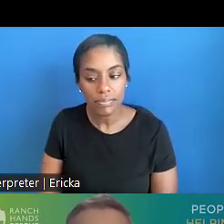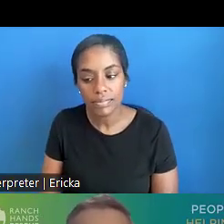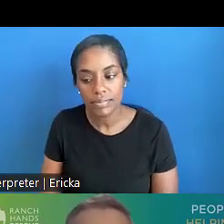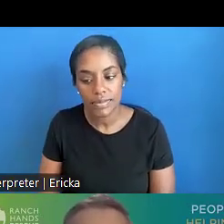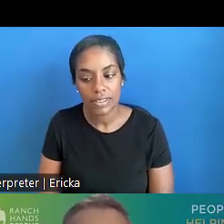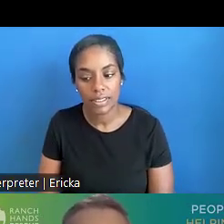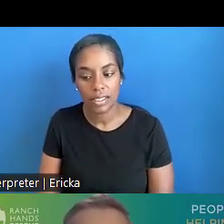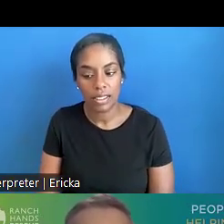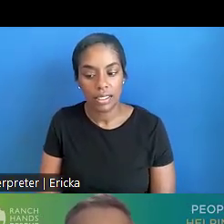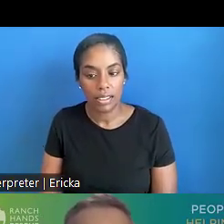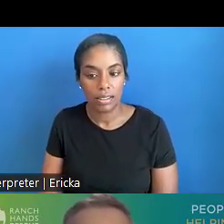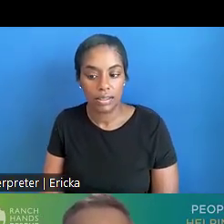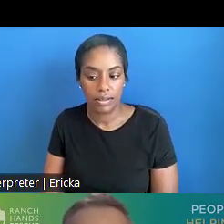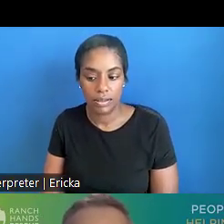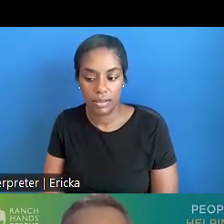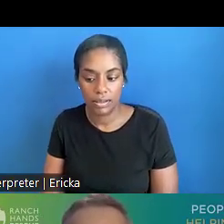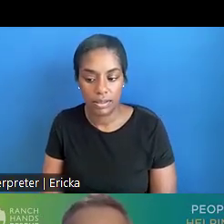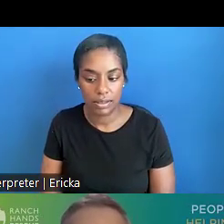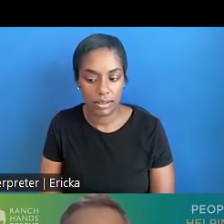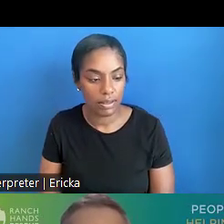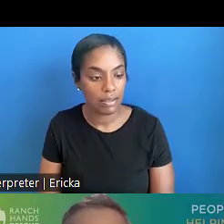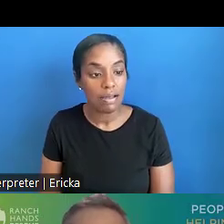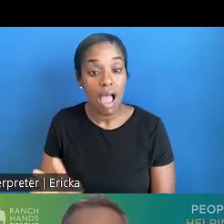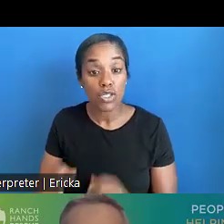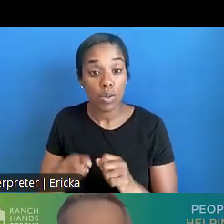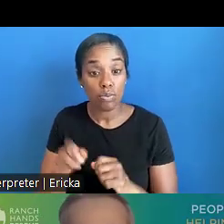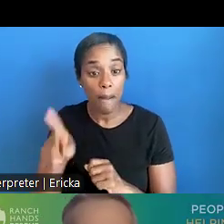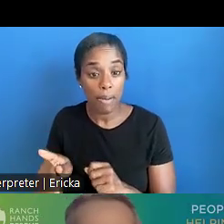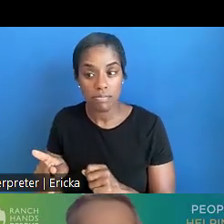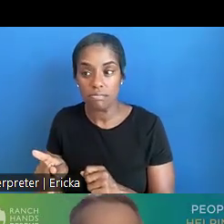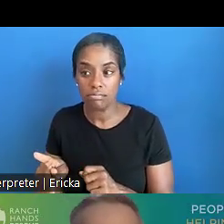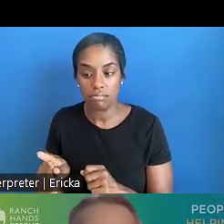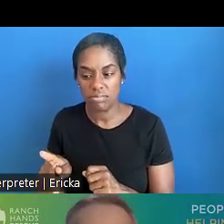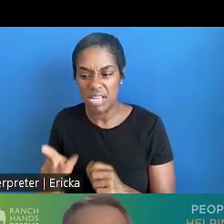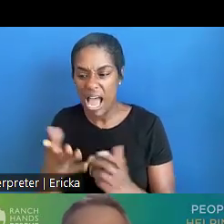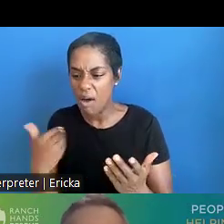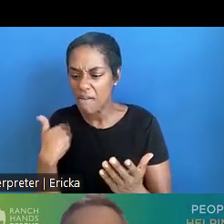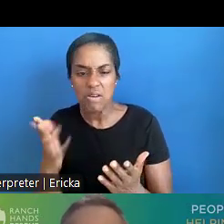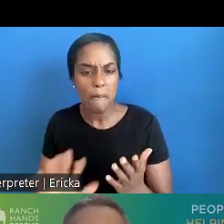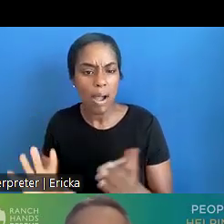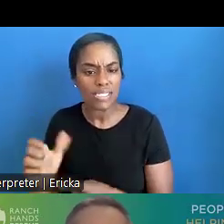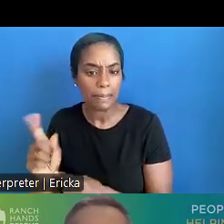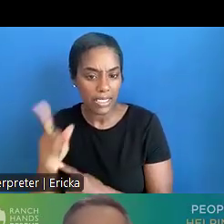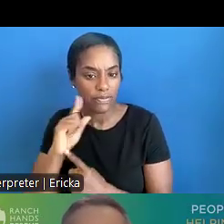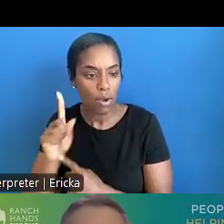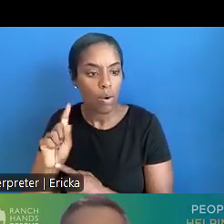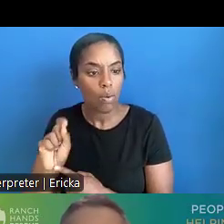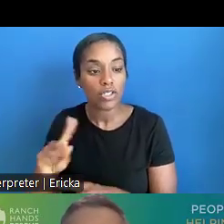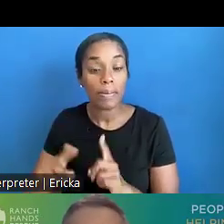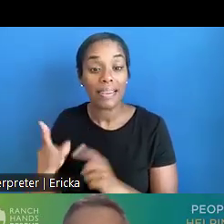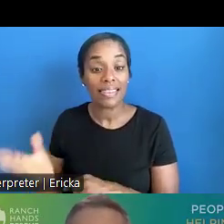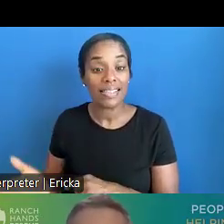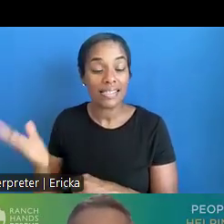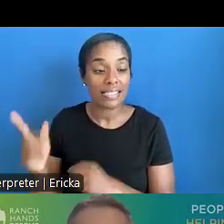things on as we wrap up here today, and then I'll have time for about 10 minutes for questions, is continuing